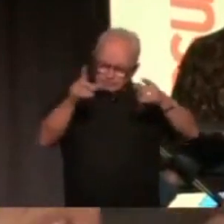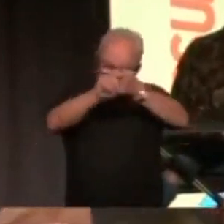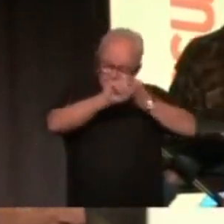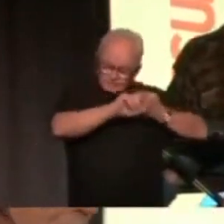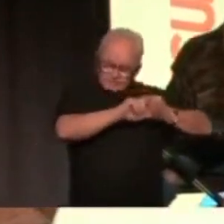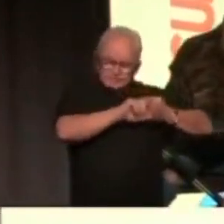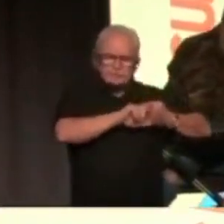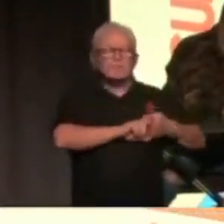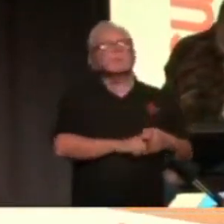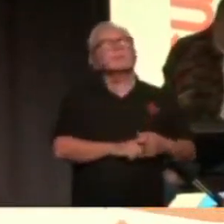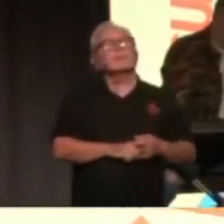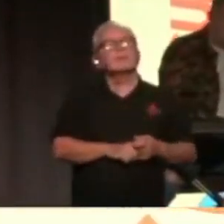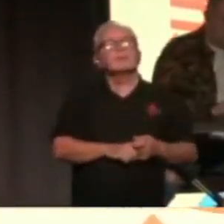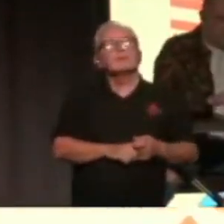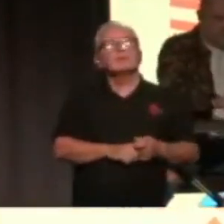in.